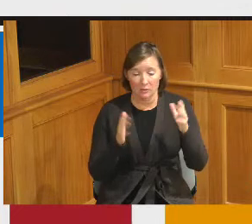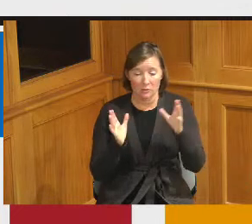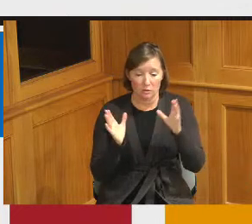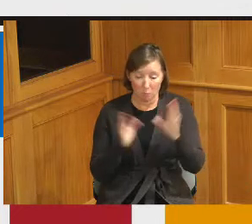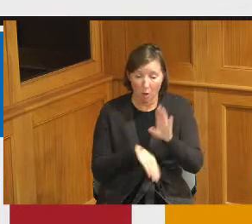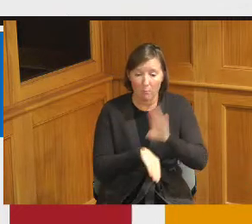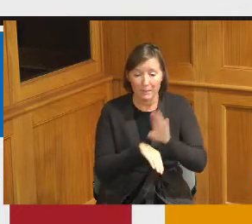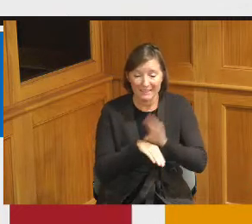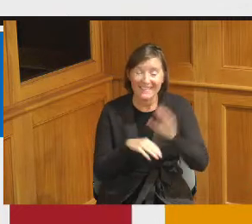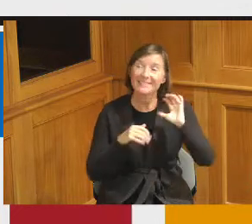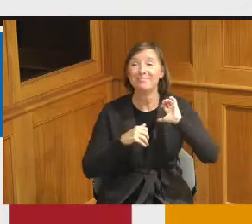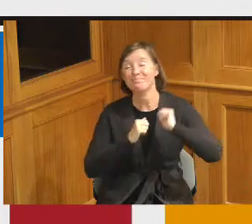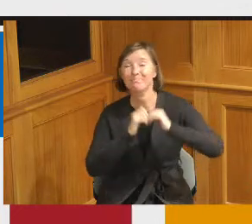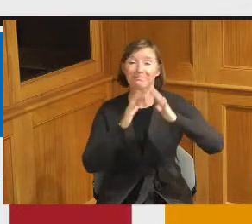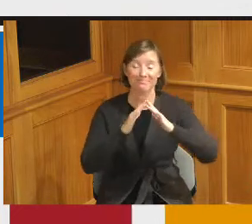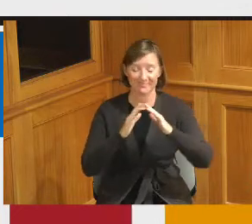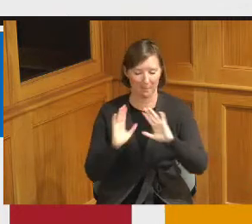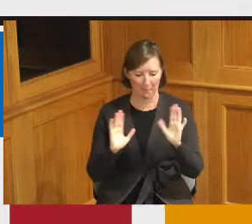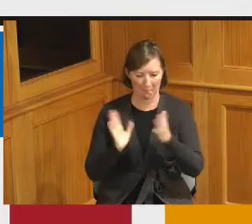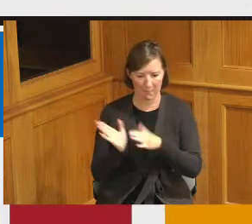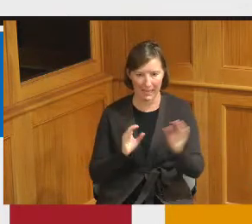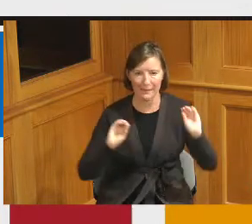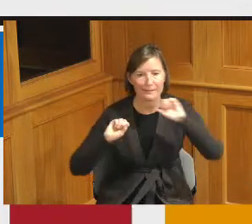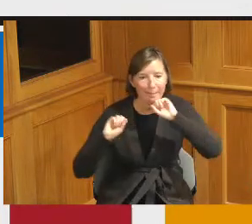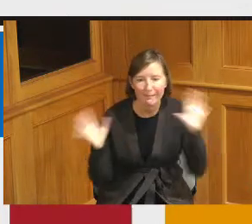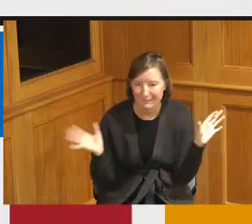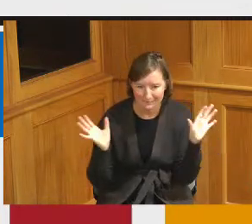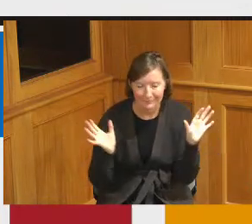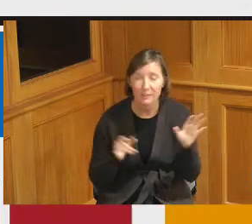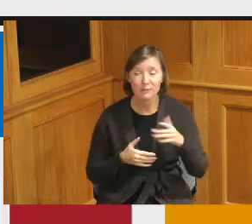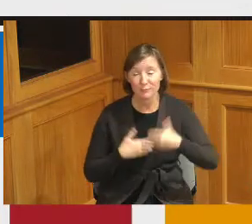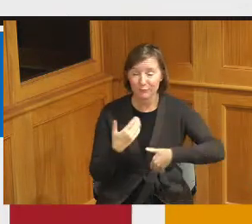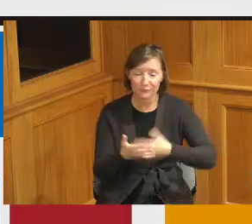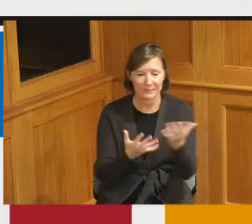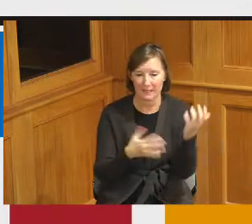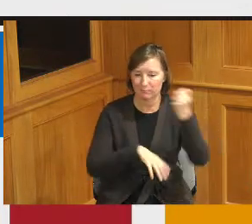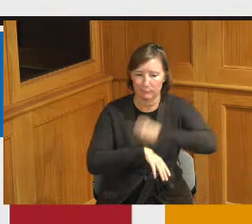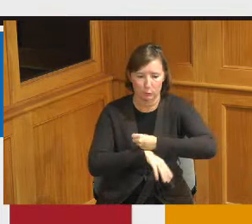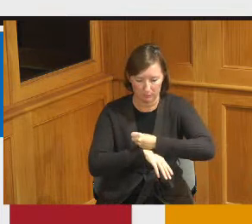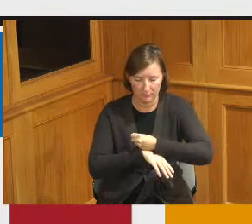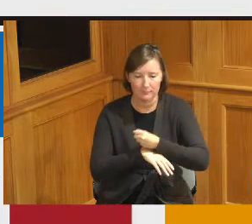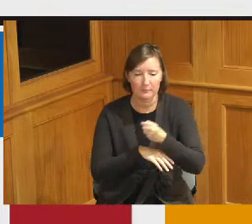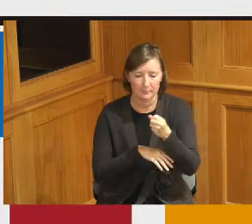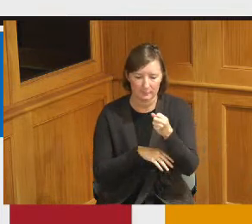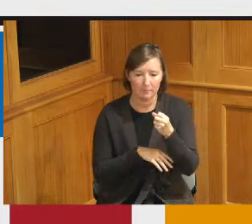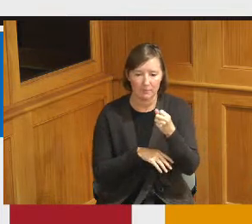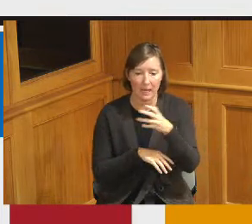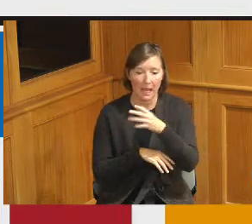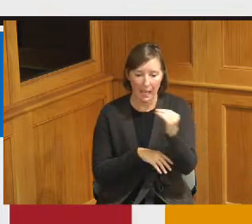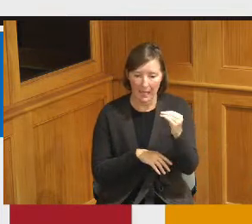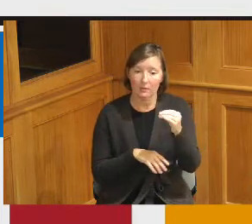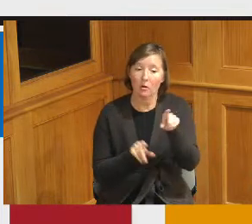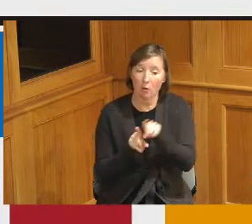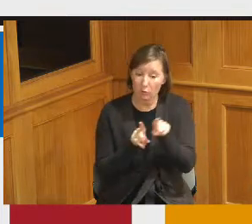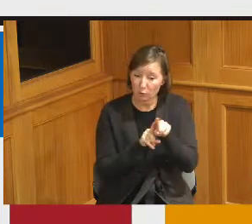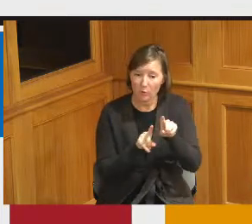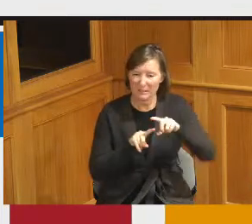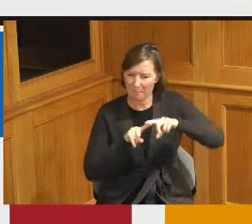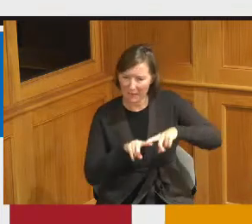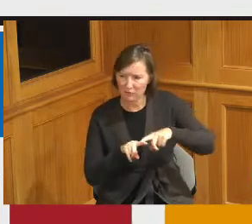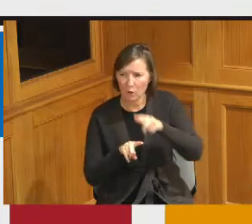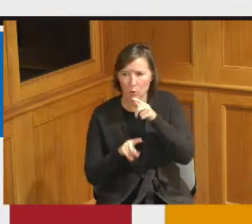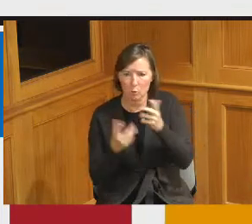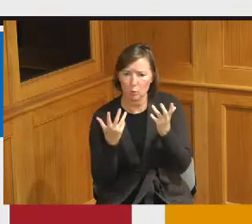They just don't have a plan, and they misread demand. And what do you mean misread demand? The